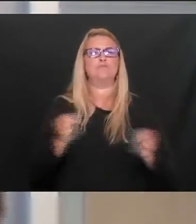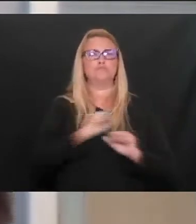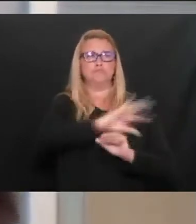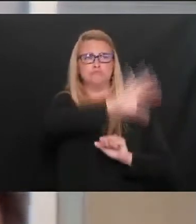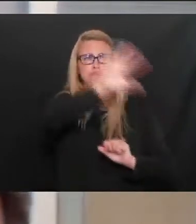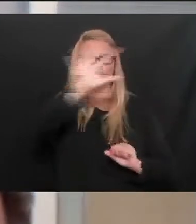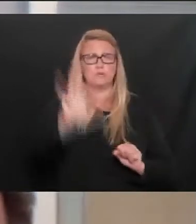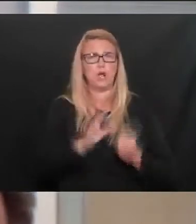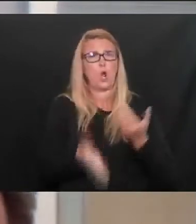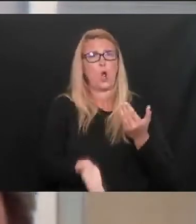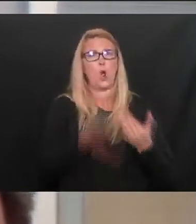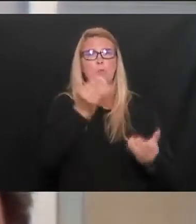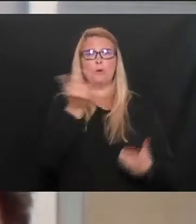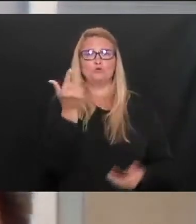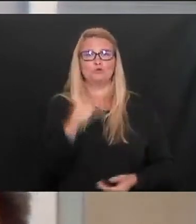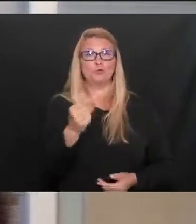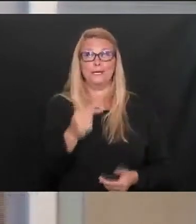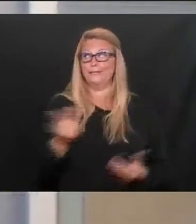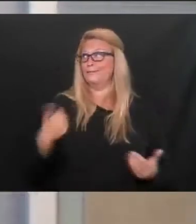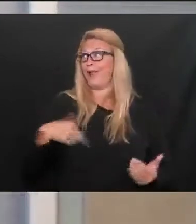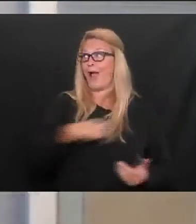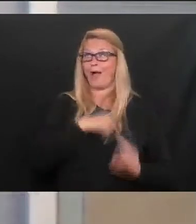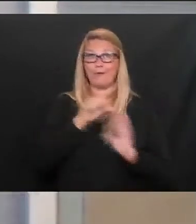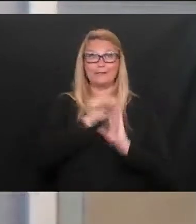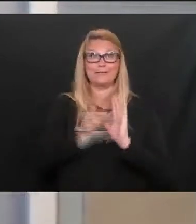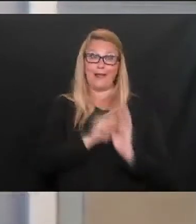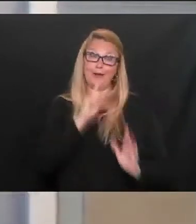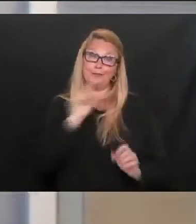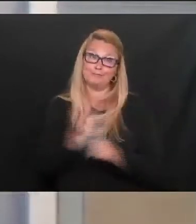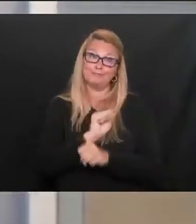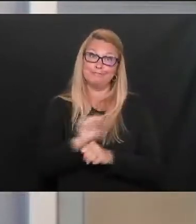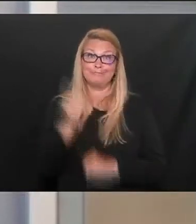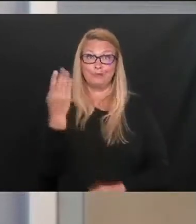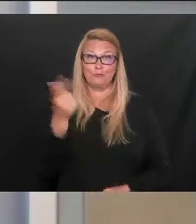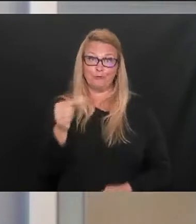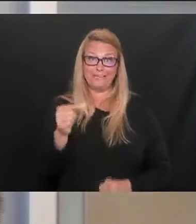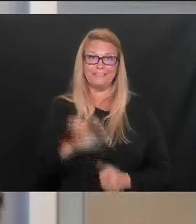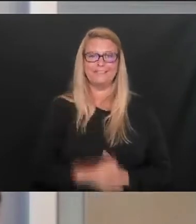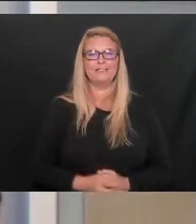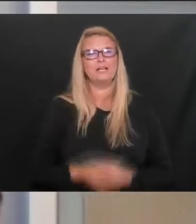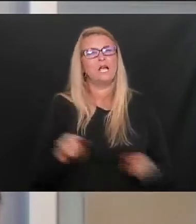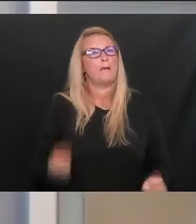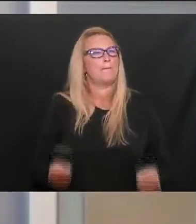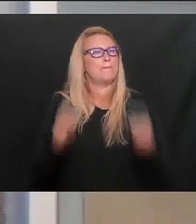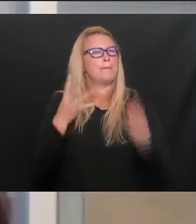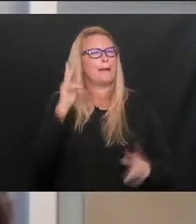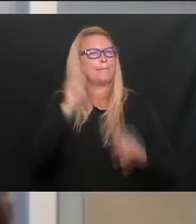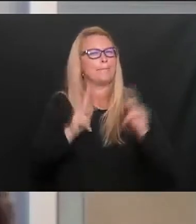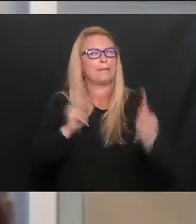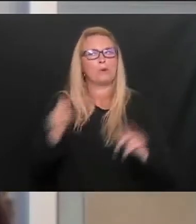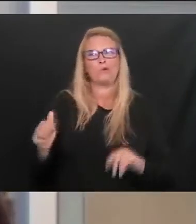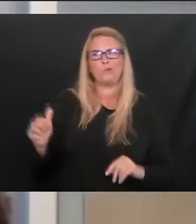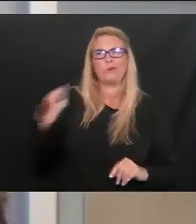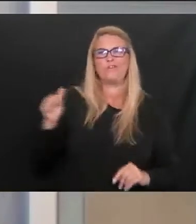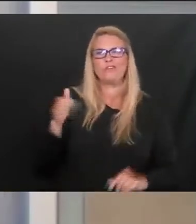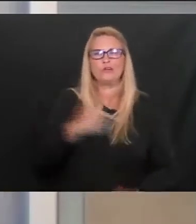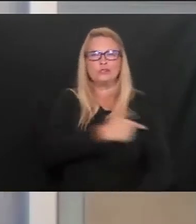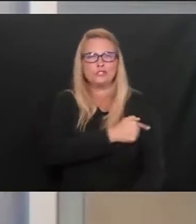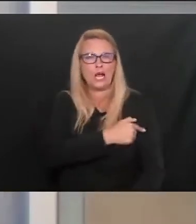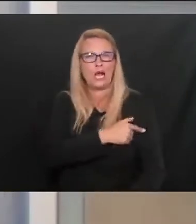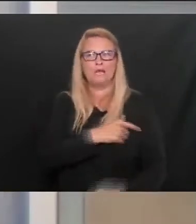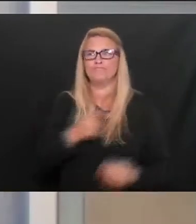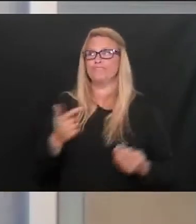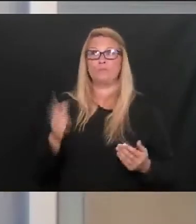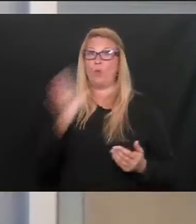really is green. We've heard quite a few people say that they're not getting the shot, they haven't gotten the shot, have no intention to